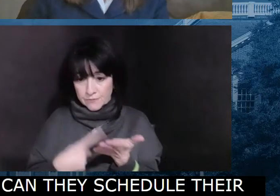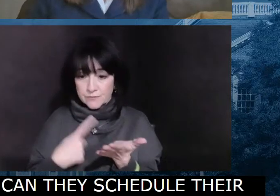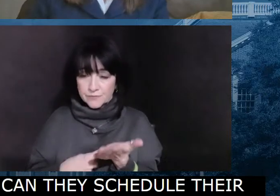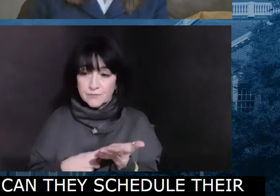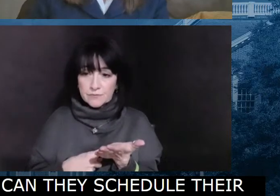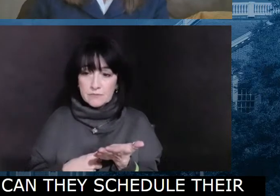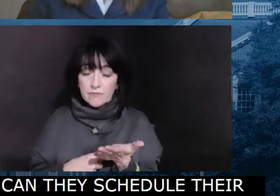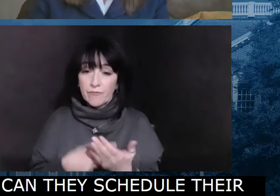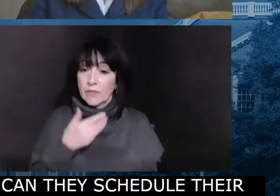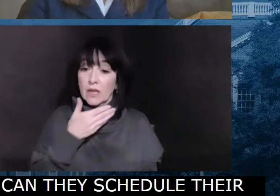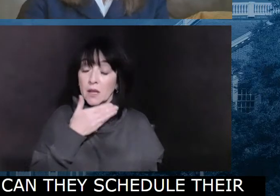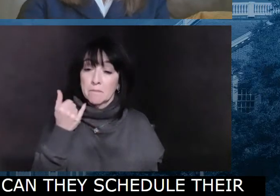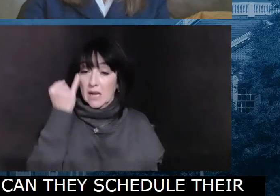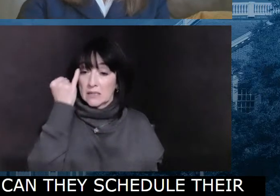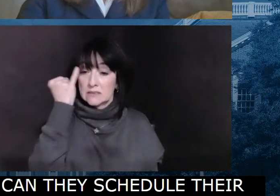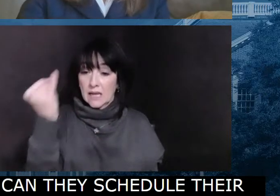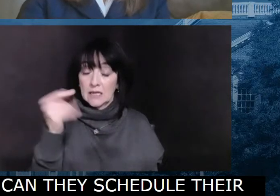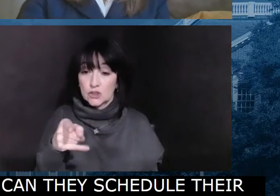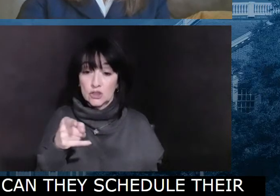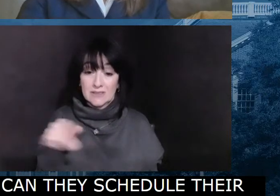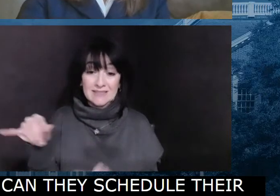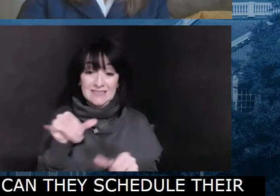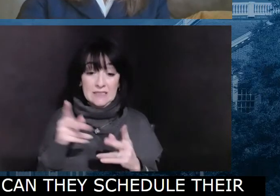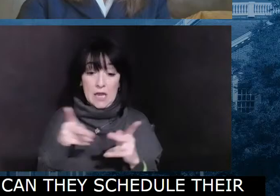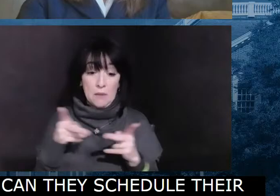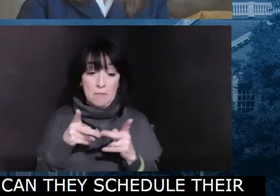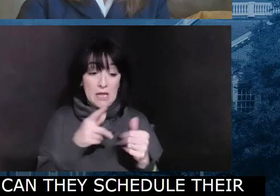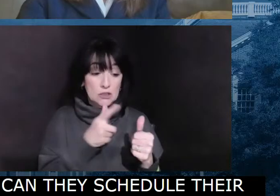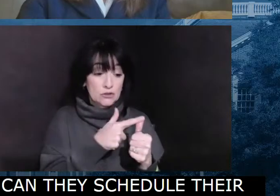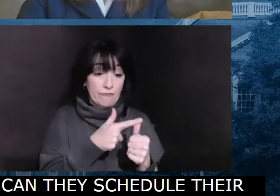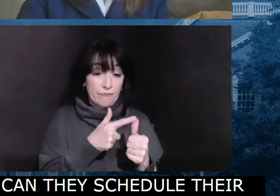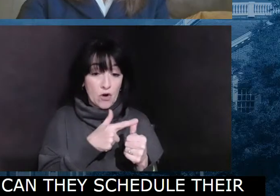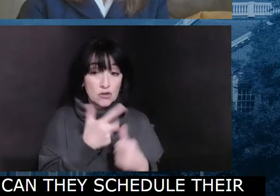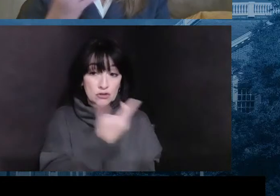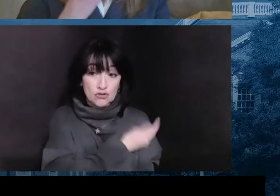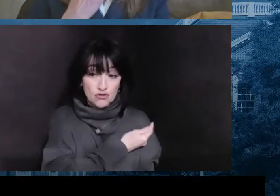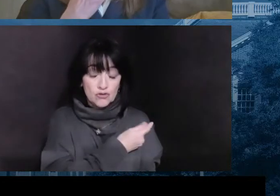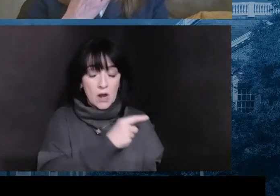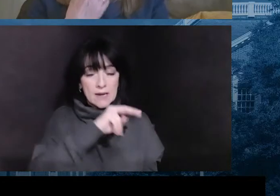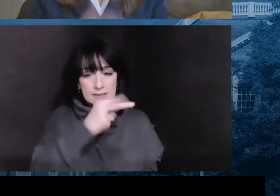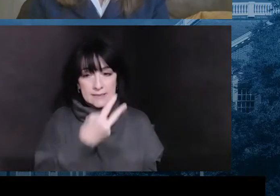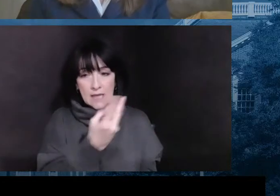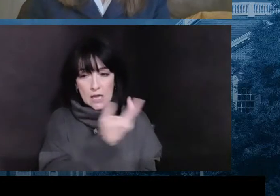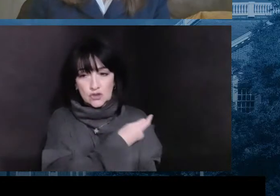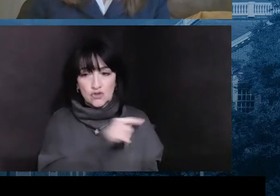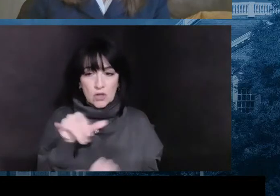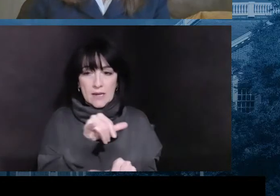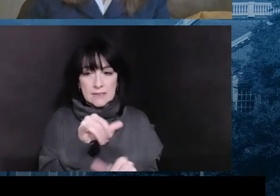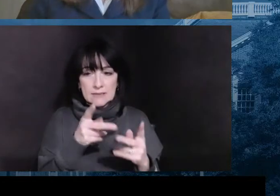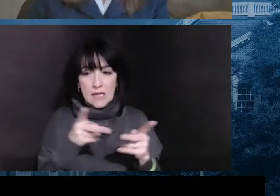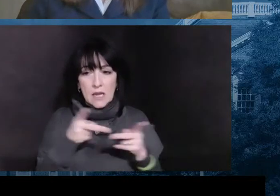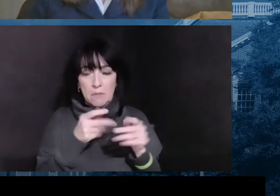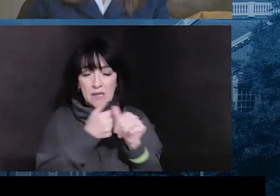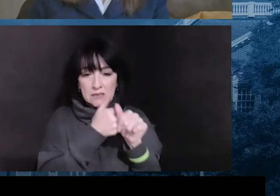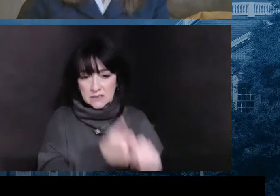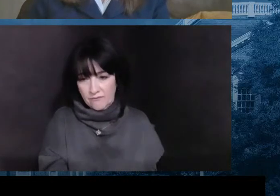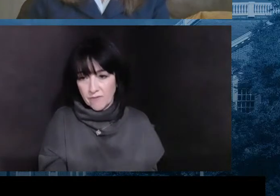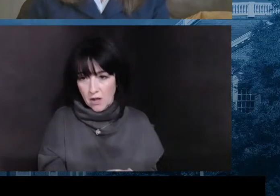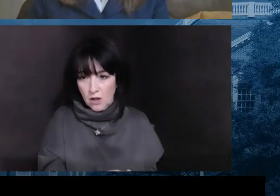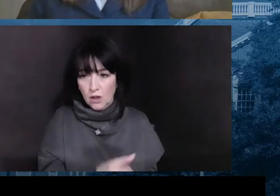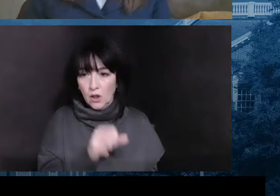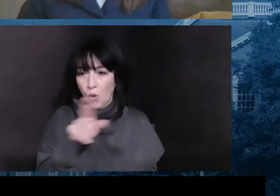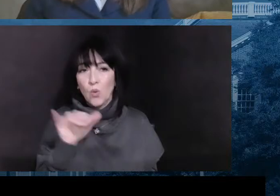dose where you got your first dose. And with respect to the DMVs, to what AJ just described in terms of our large clinics. Dr.